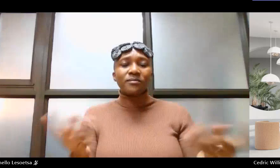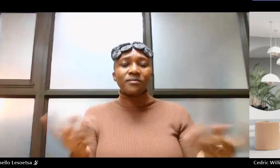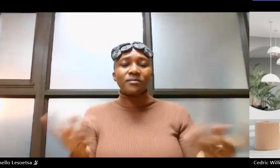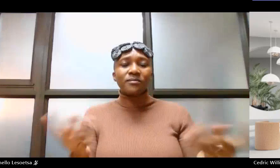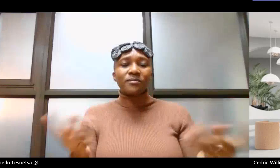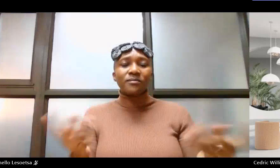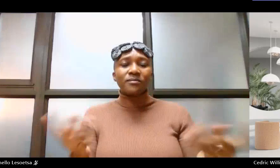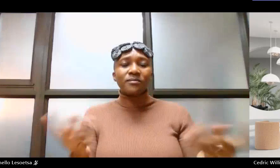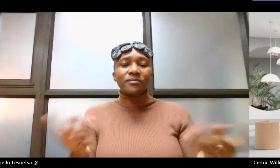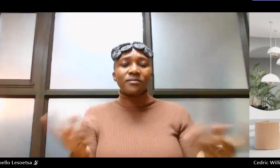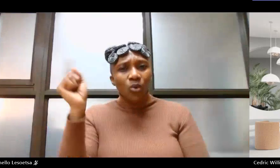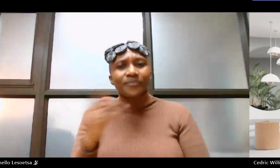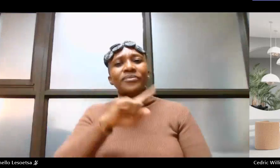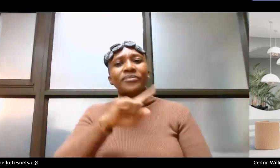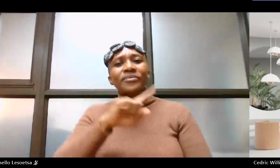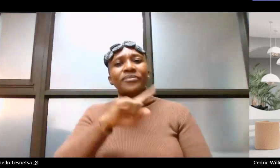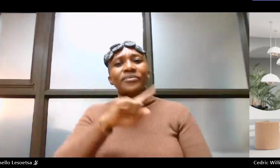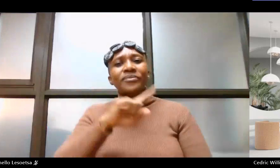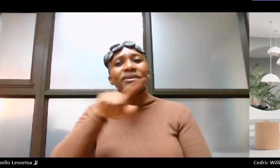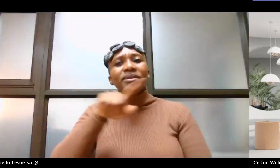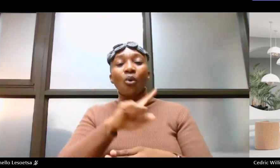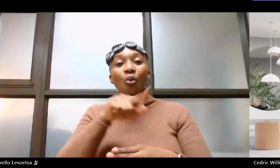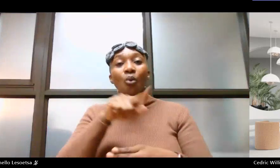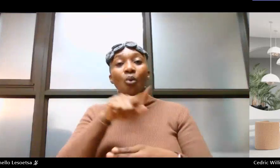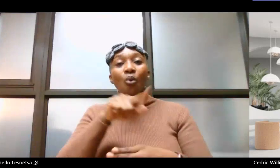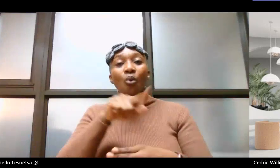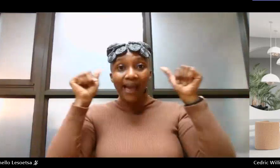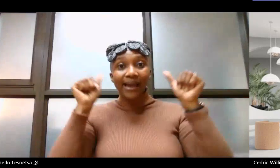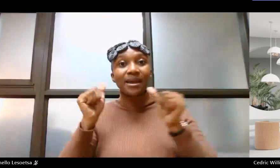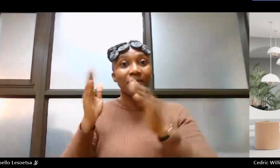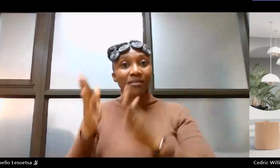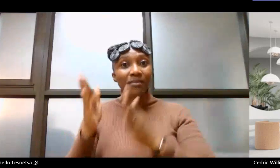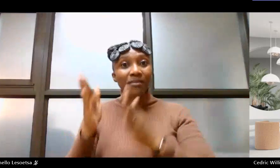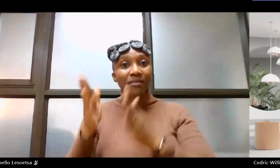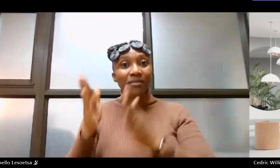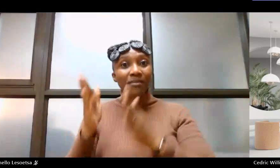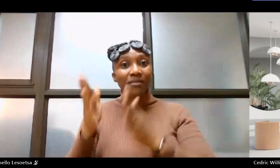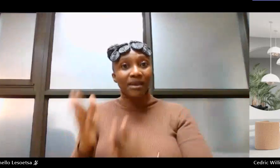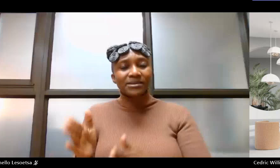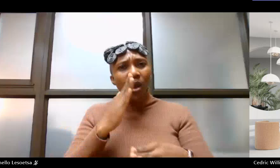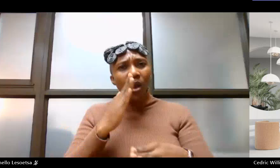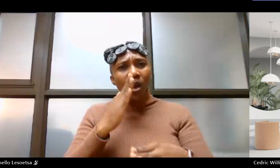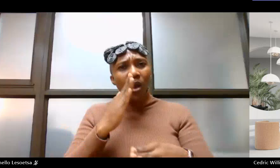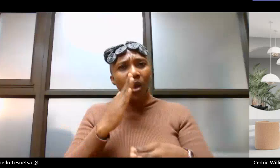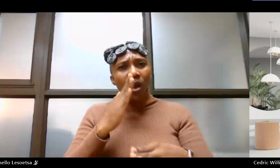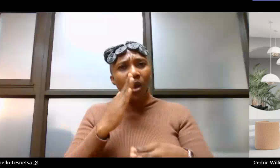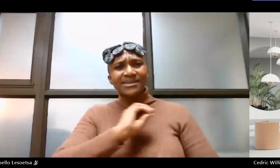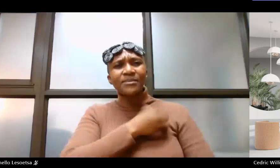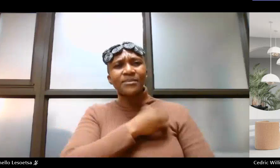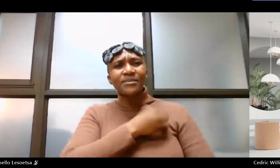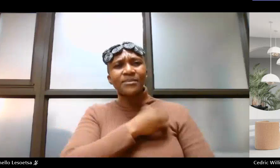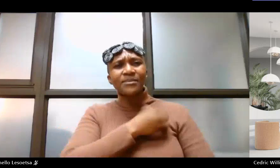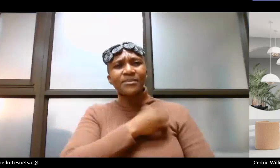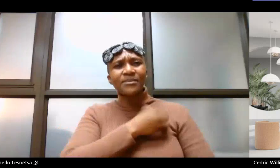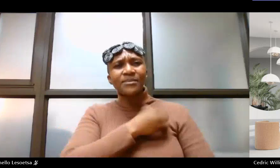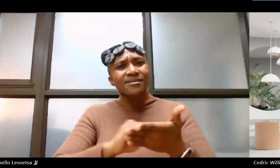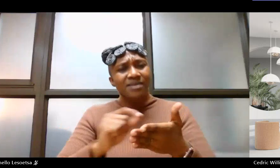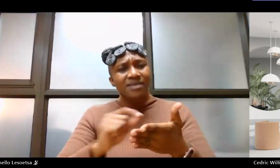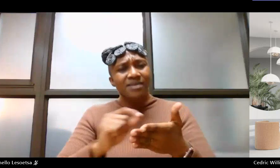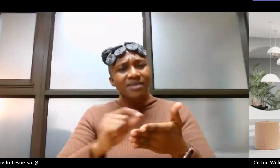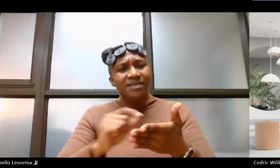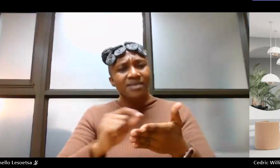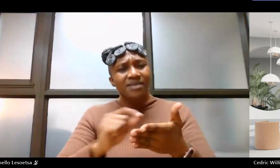as academics and as people who work in this field to write about these stories and bring this information so that